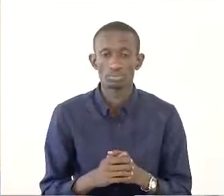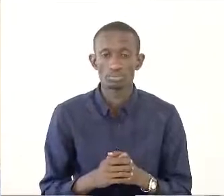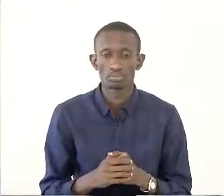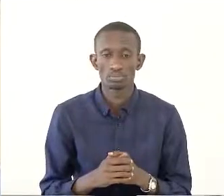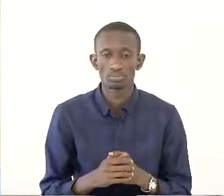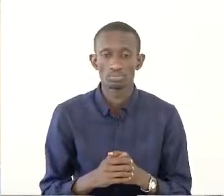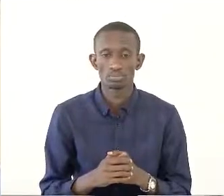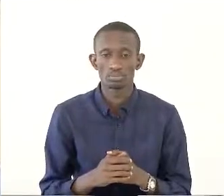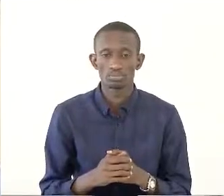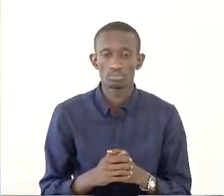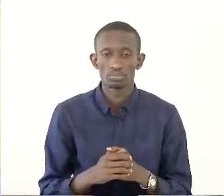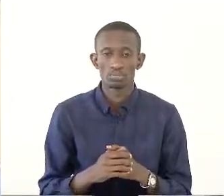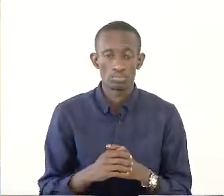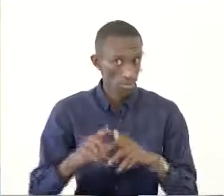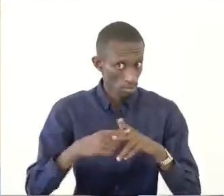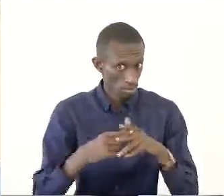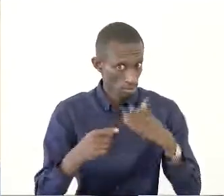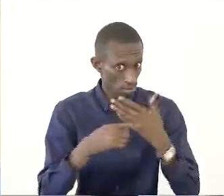We need to start from negative 1,